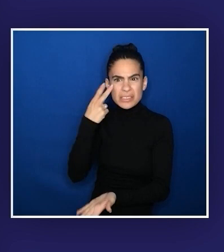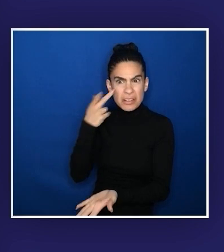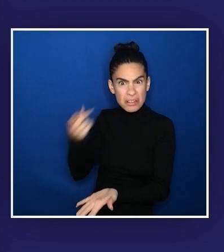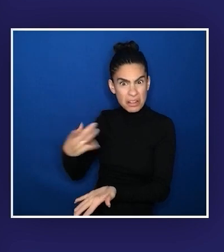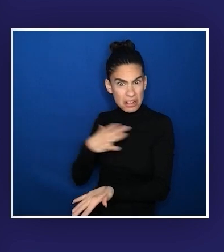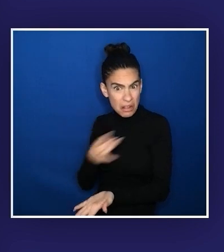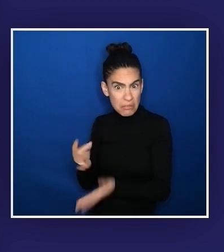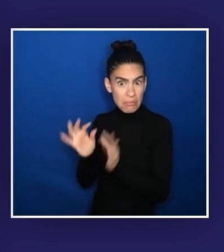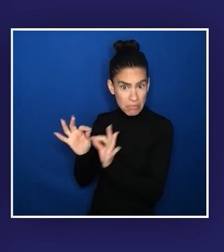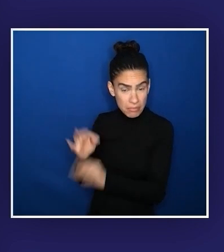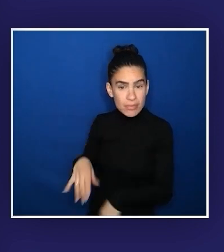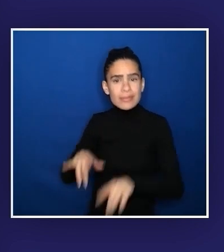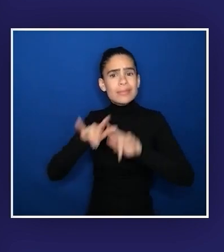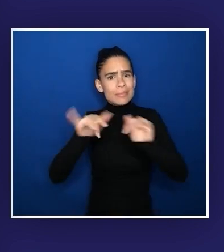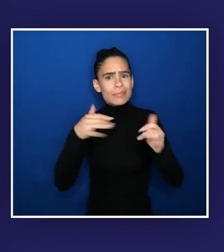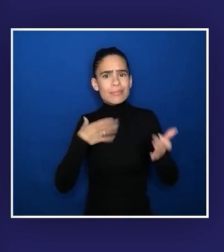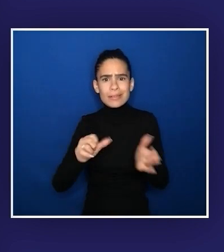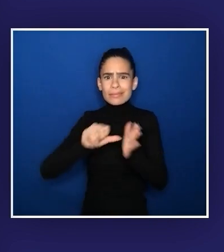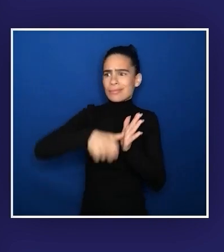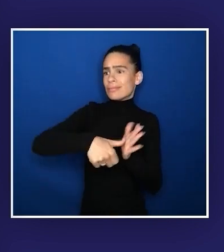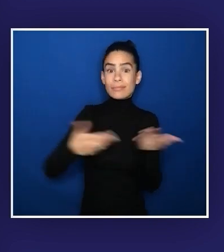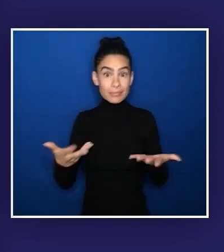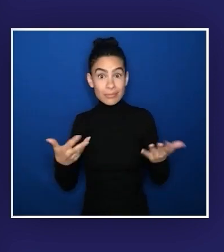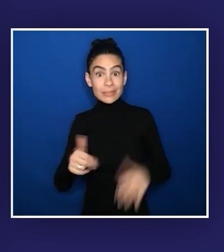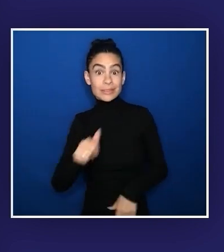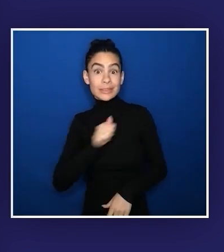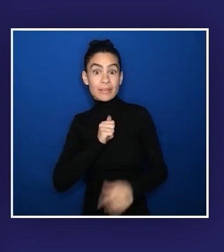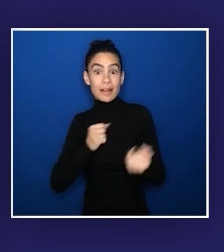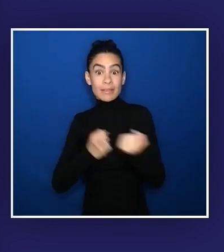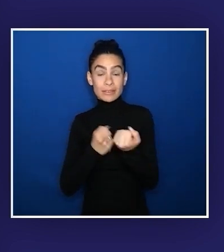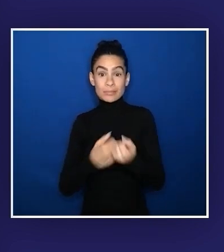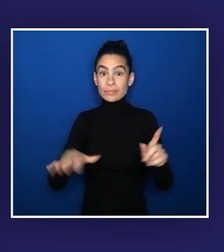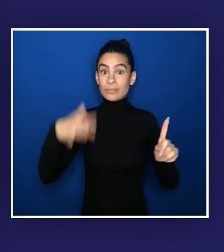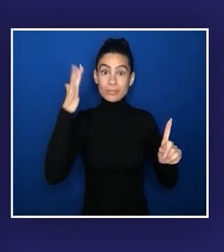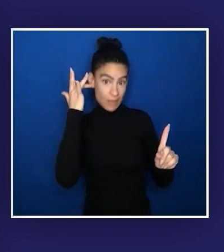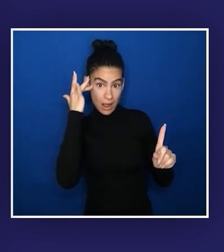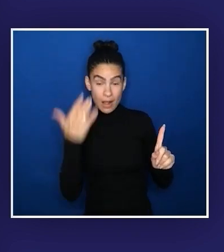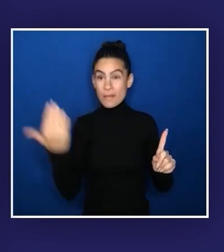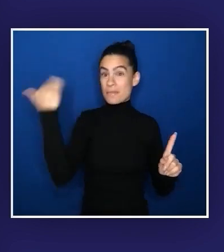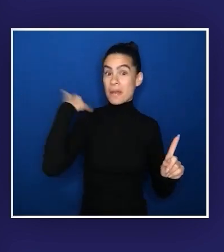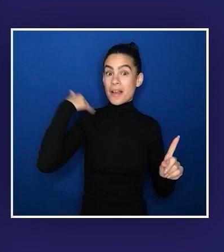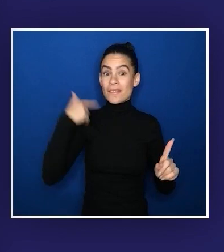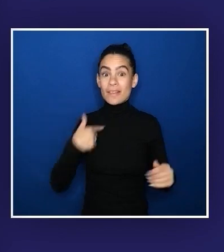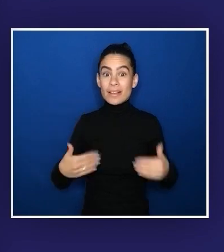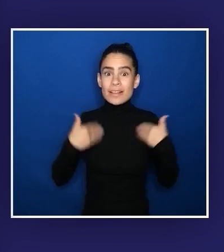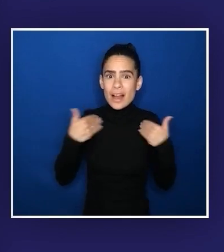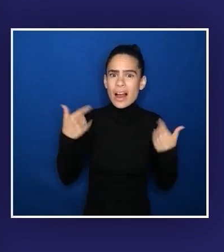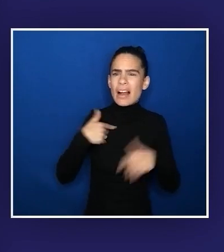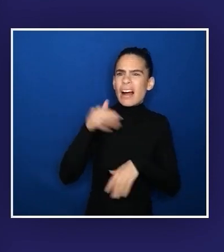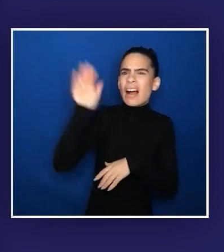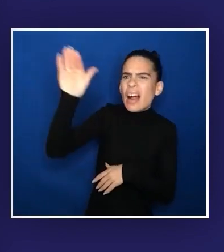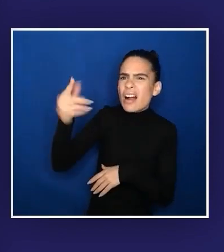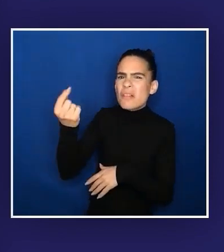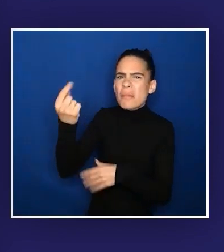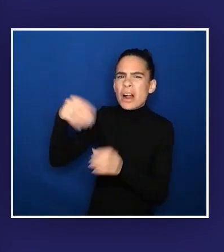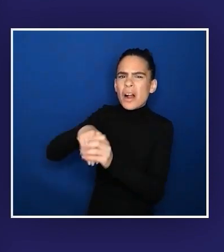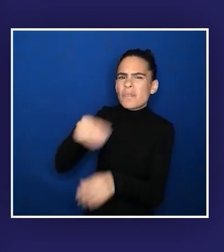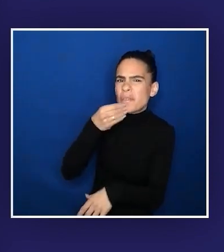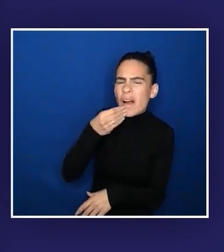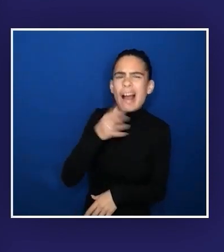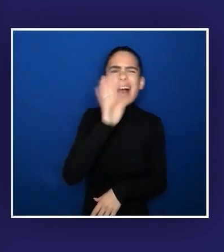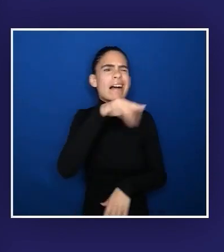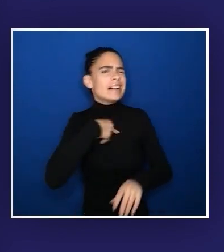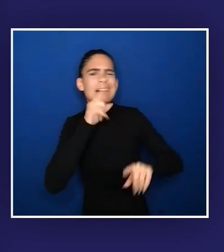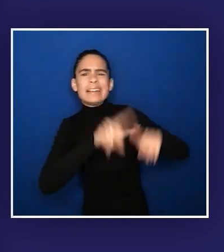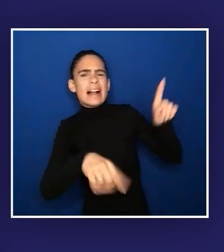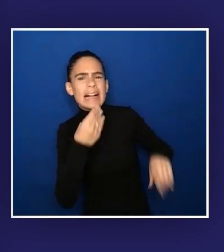in their community and see how it touched them. And another piece that I really want to highlight in the curriculum is self-advocacy. Because from a young age, I had to